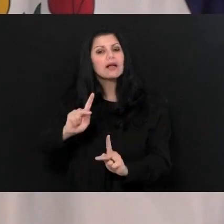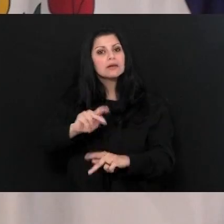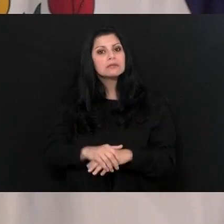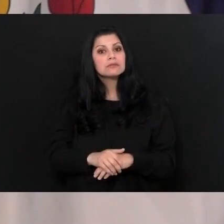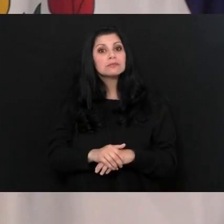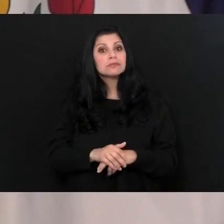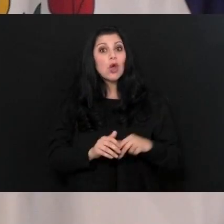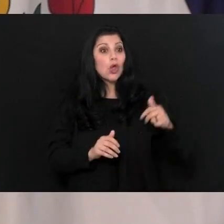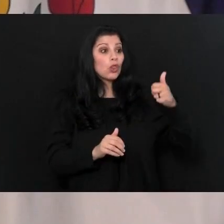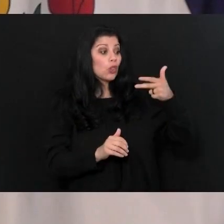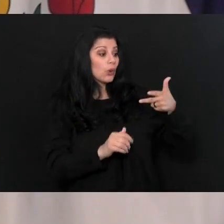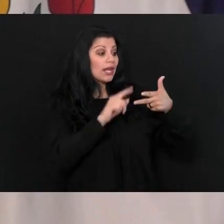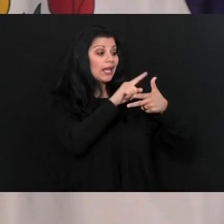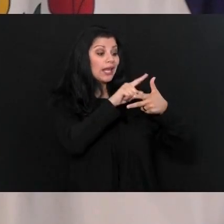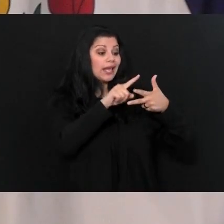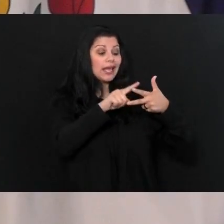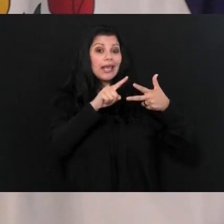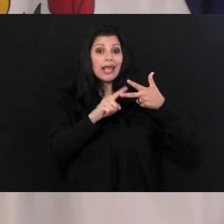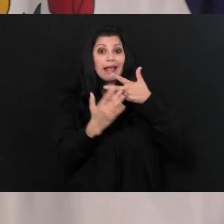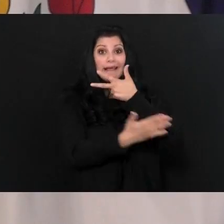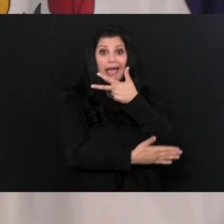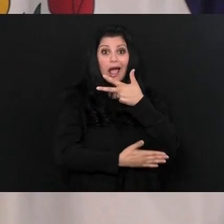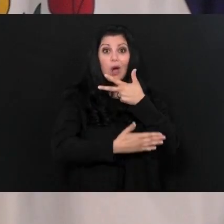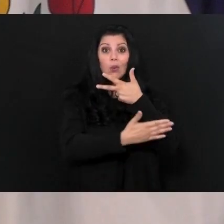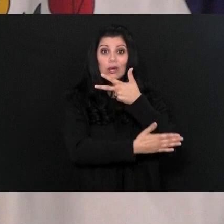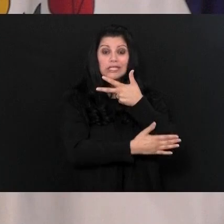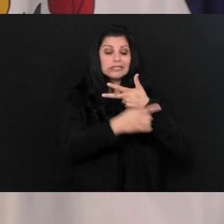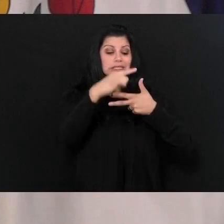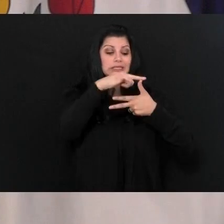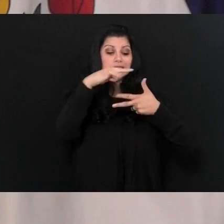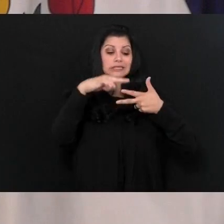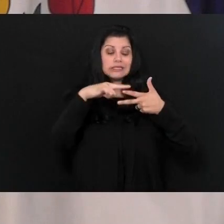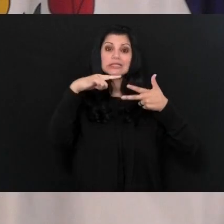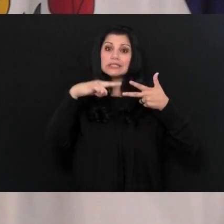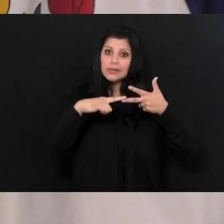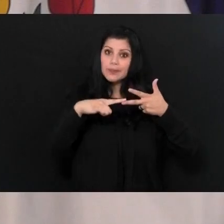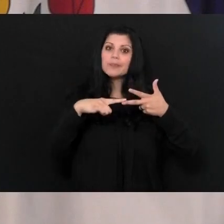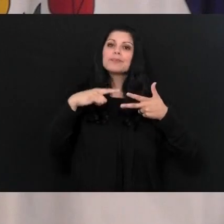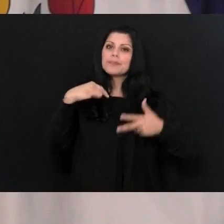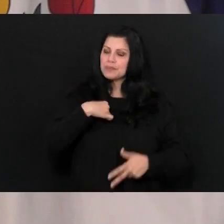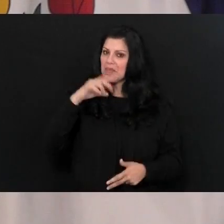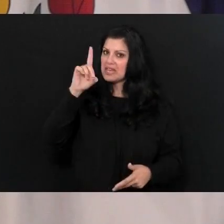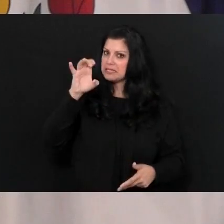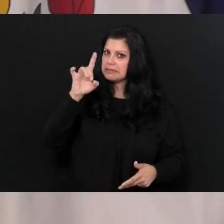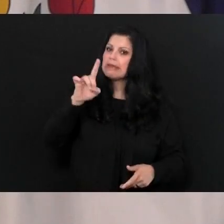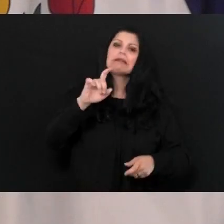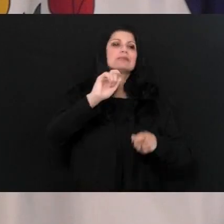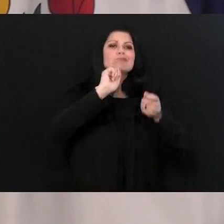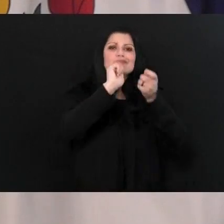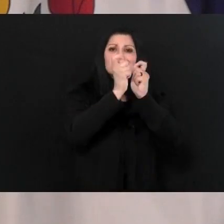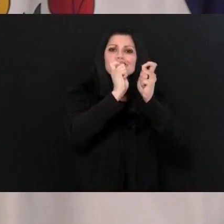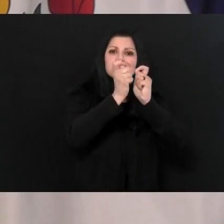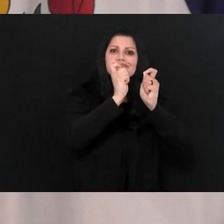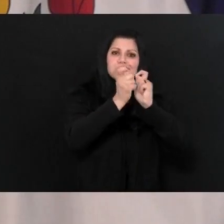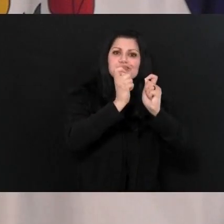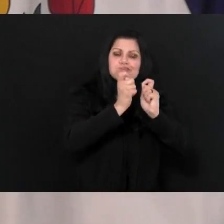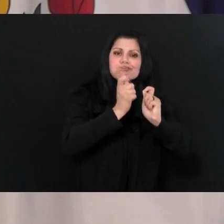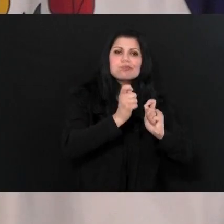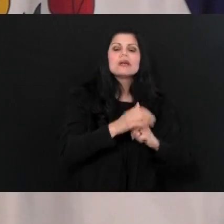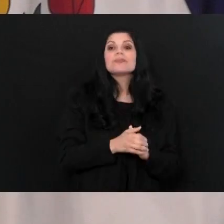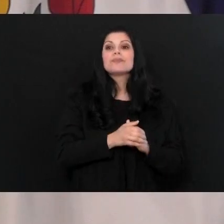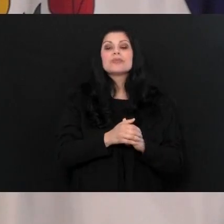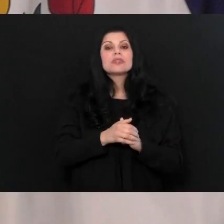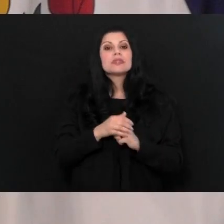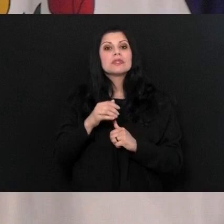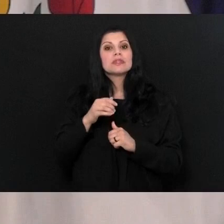they praised me over when I deviated and changed, that if you had been to